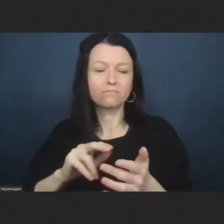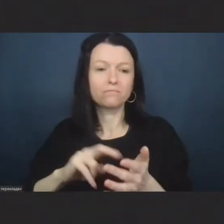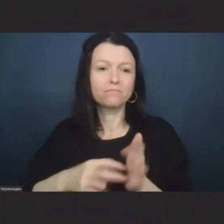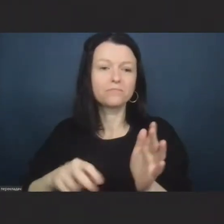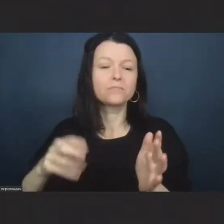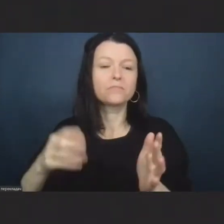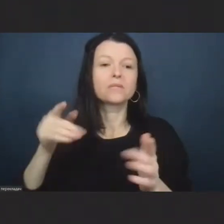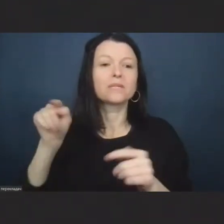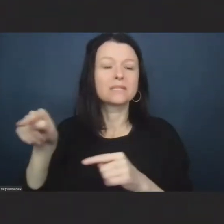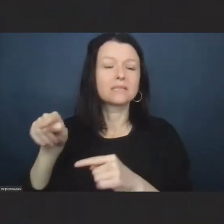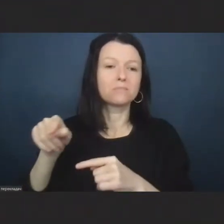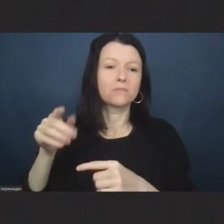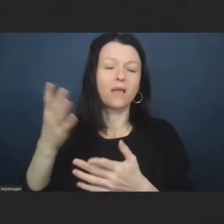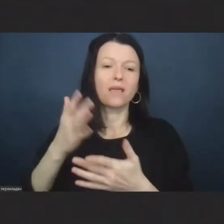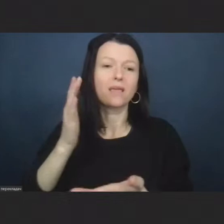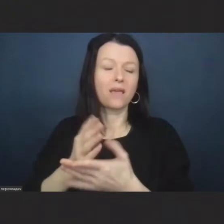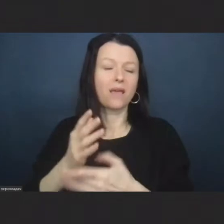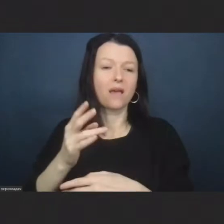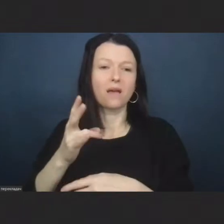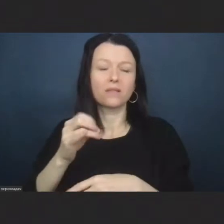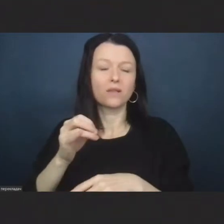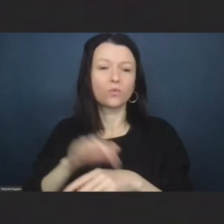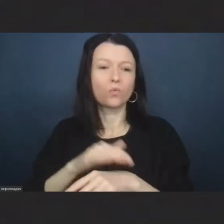diverge from